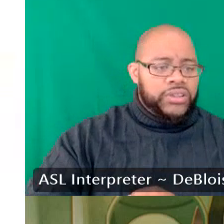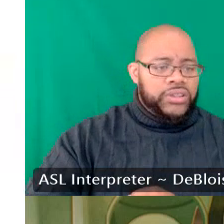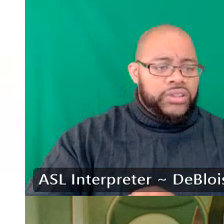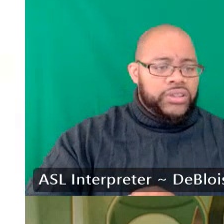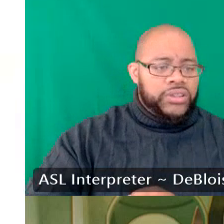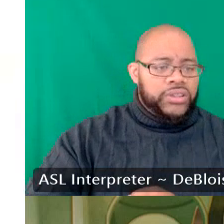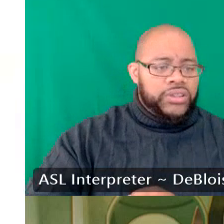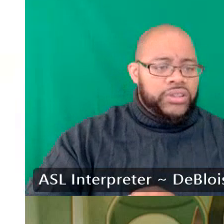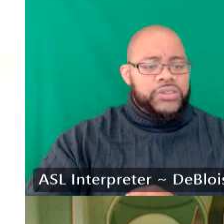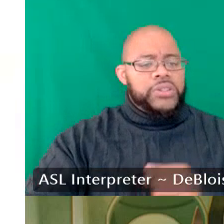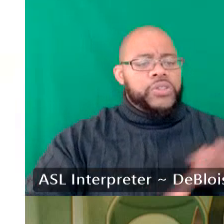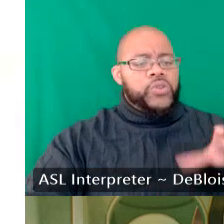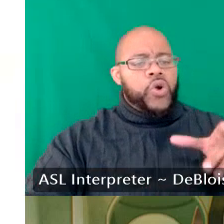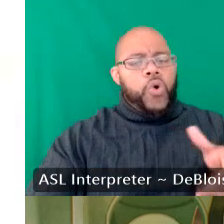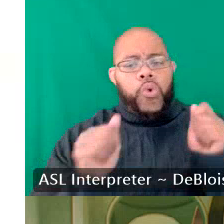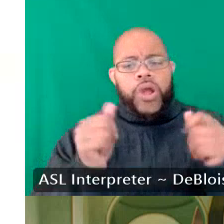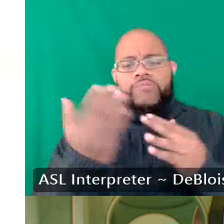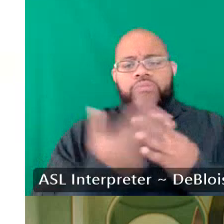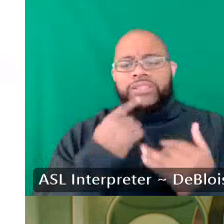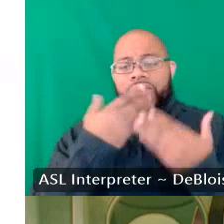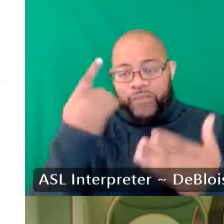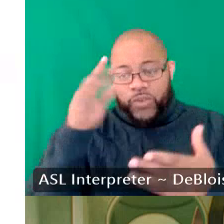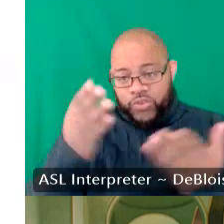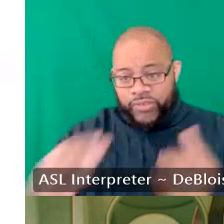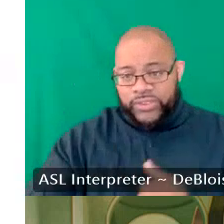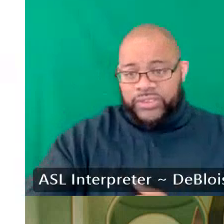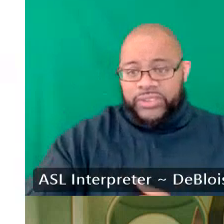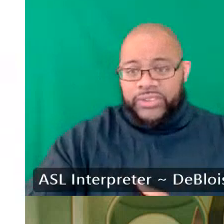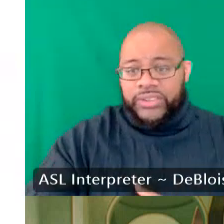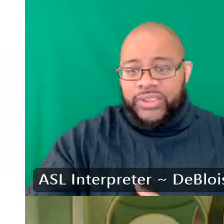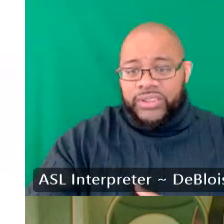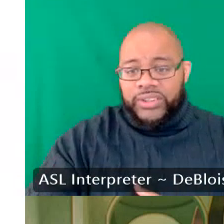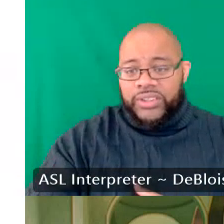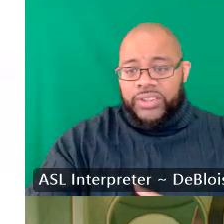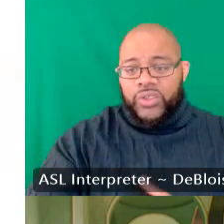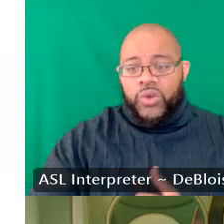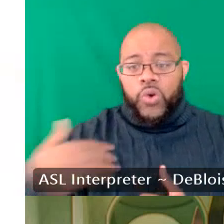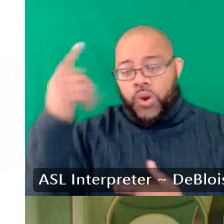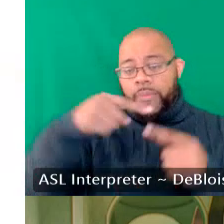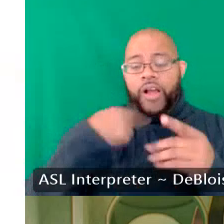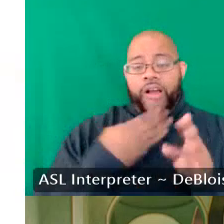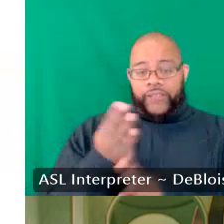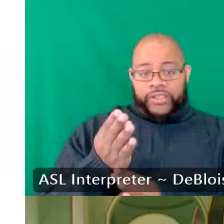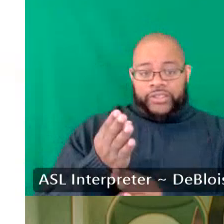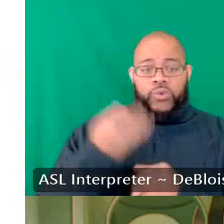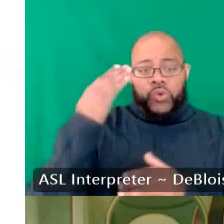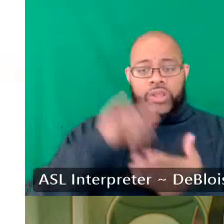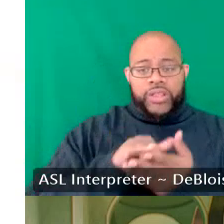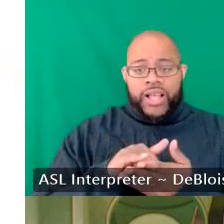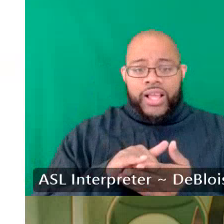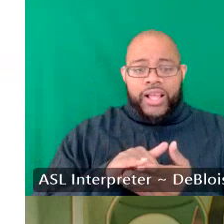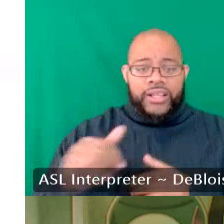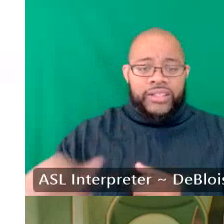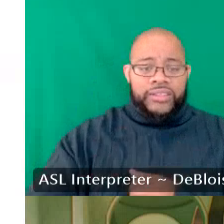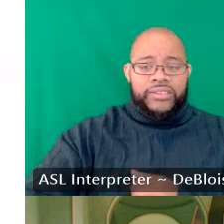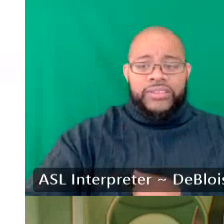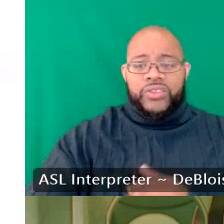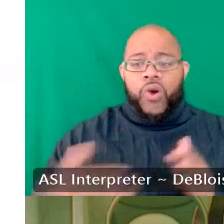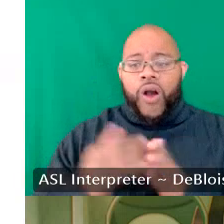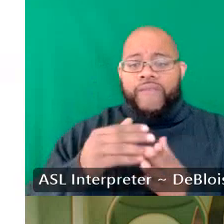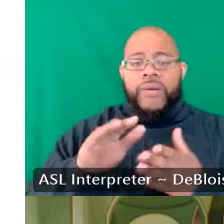So let me just do a quick break and say thank you for your service, right? Here's what we know about our field. We know it is often